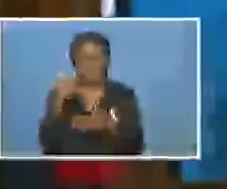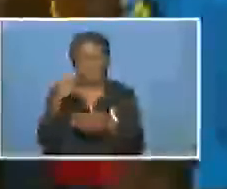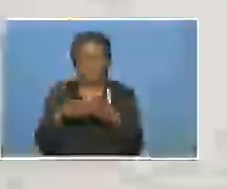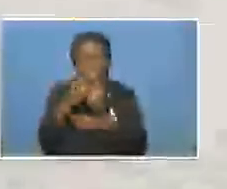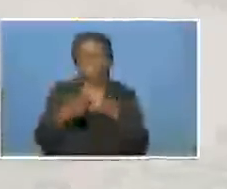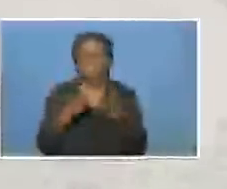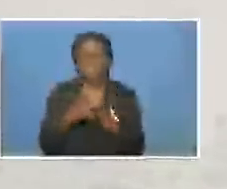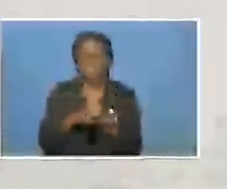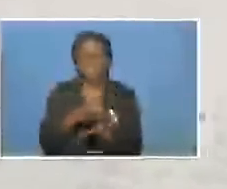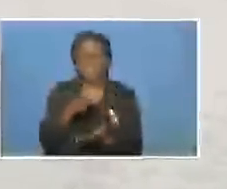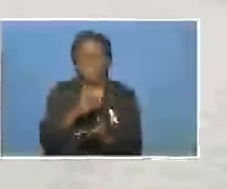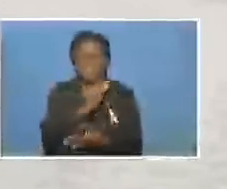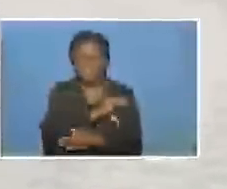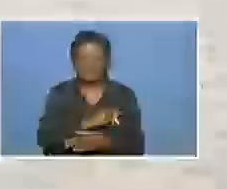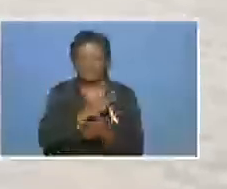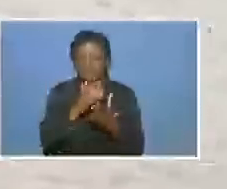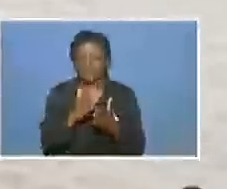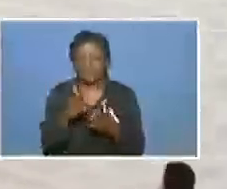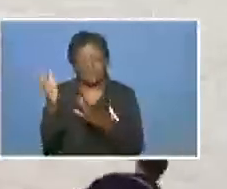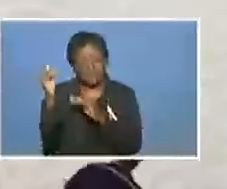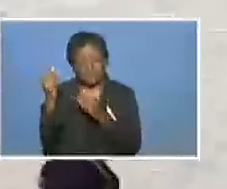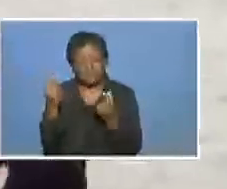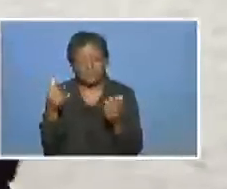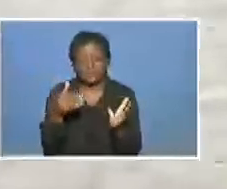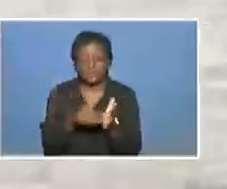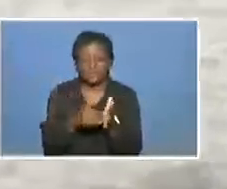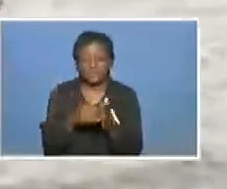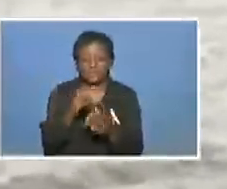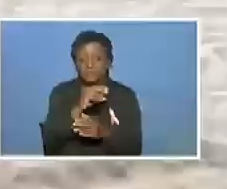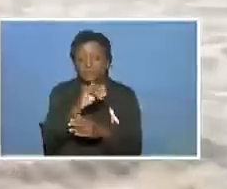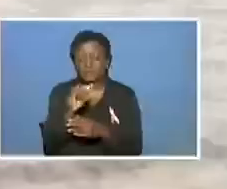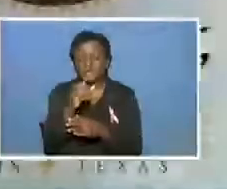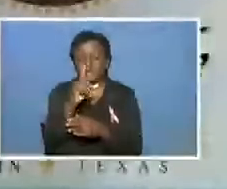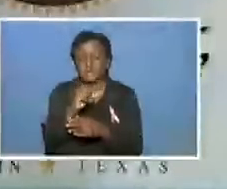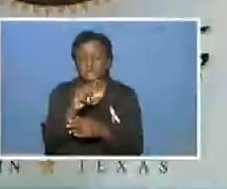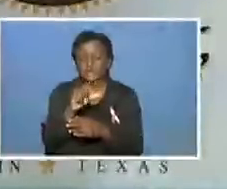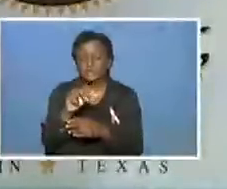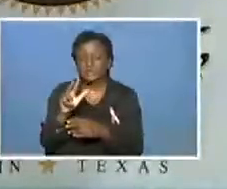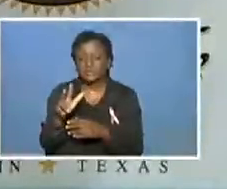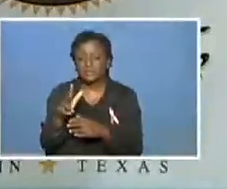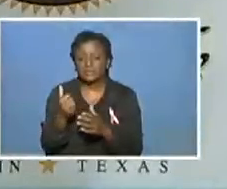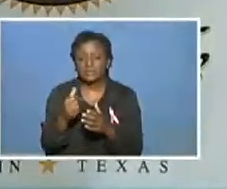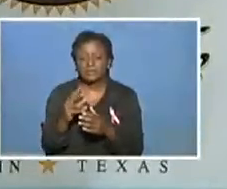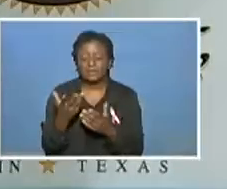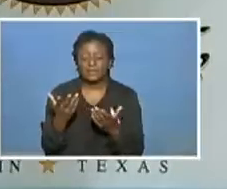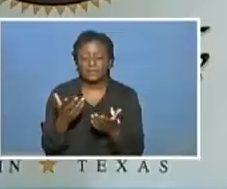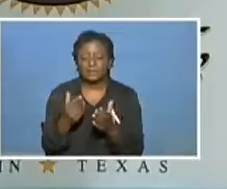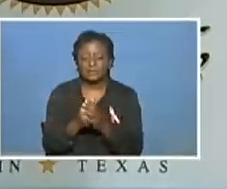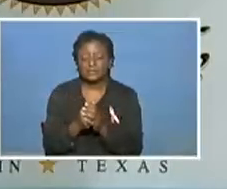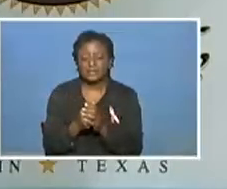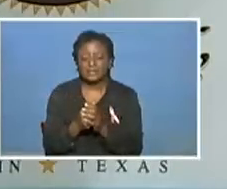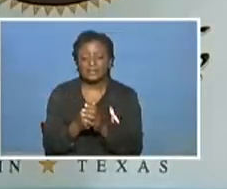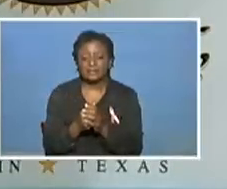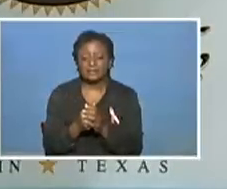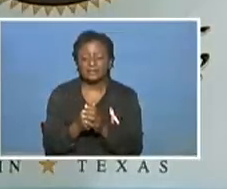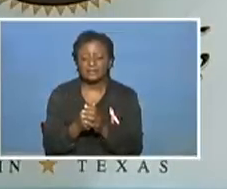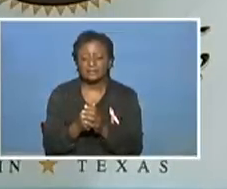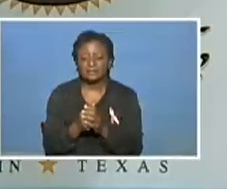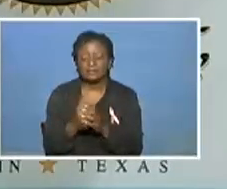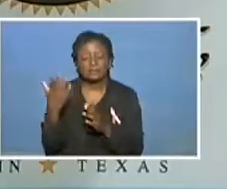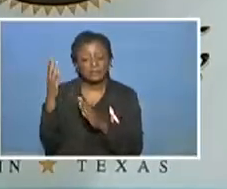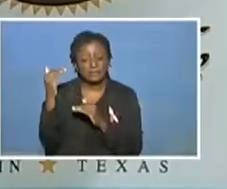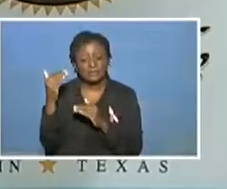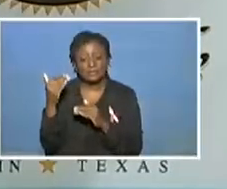General Secretary Fred Lund, they hope to do it again May 2023. A bid to host the World Cup qualifiers